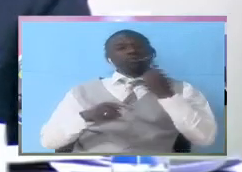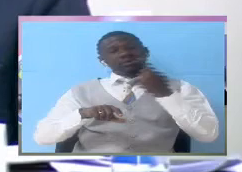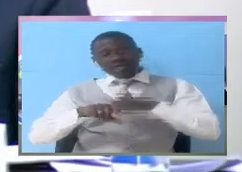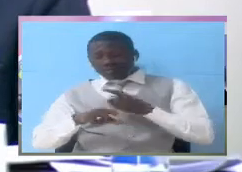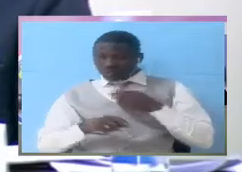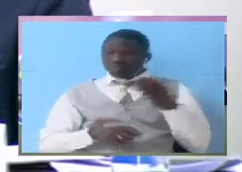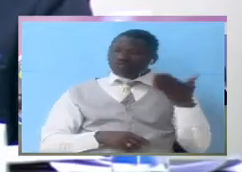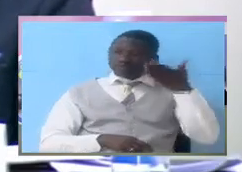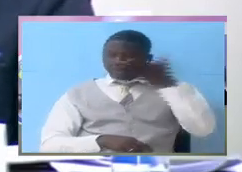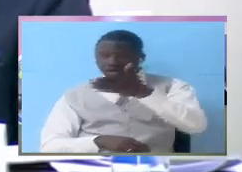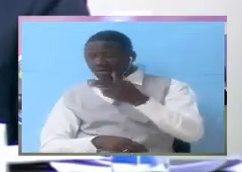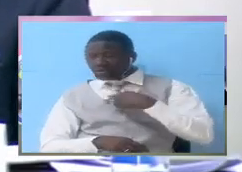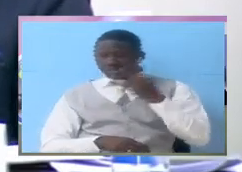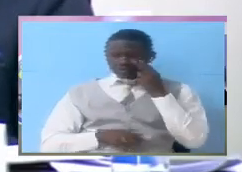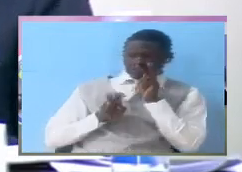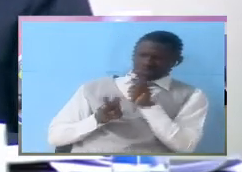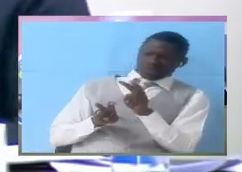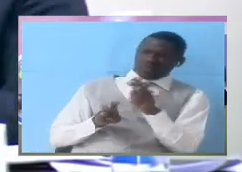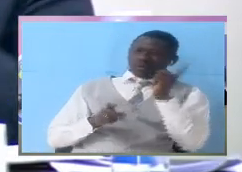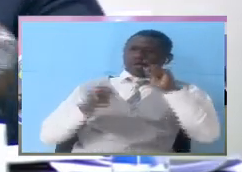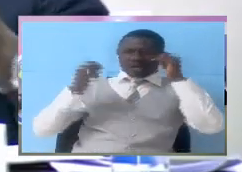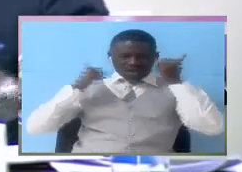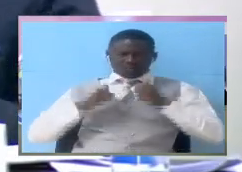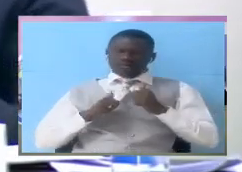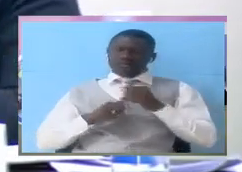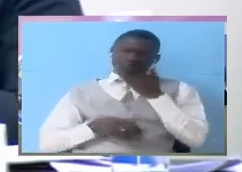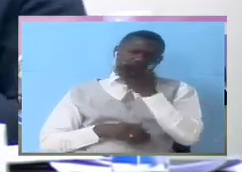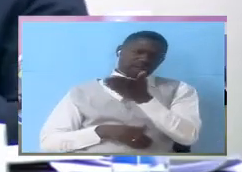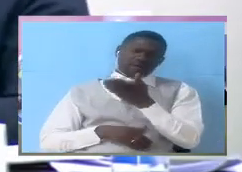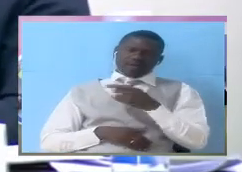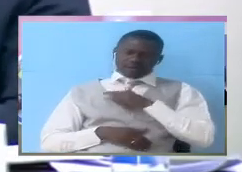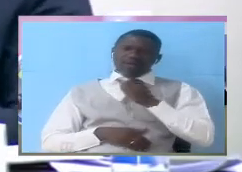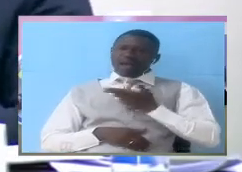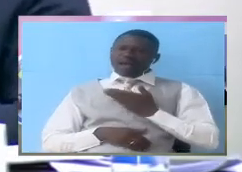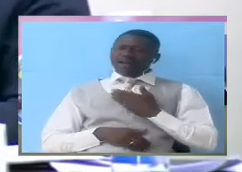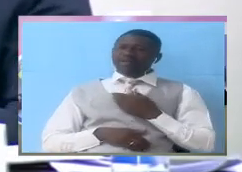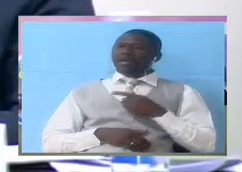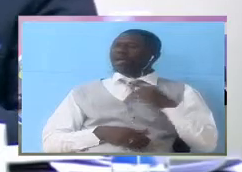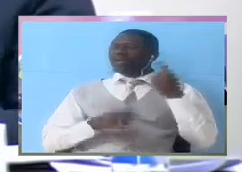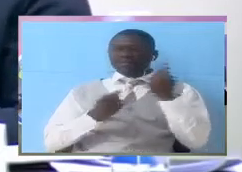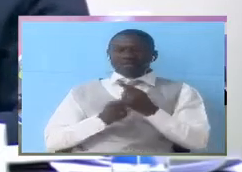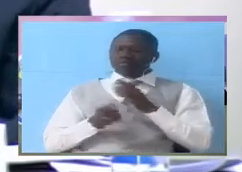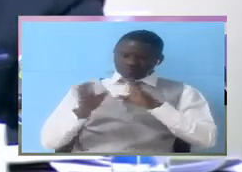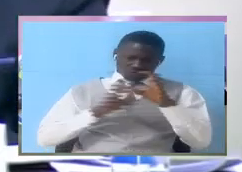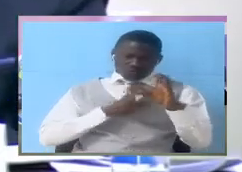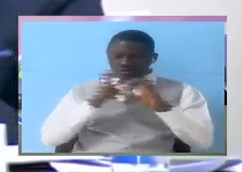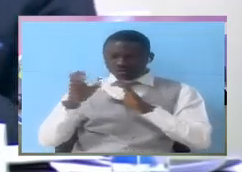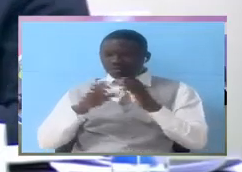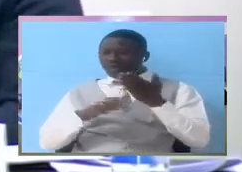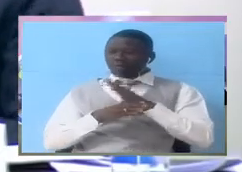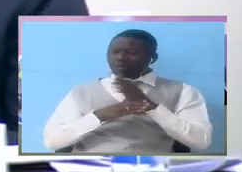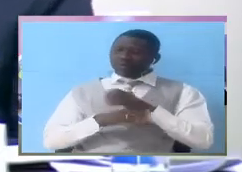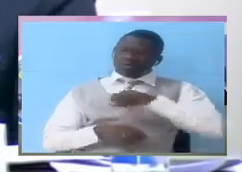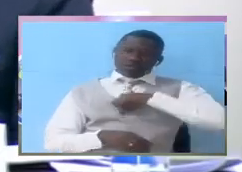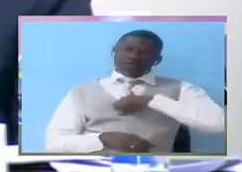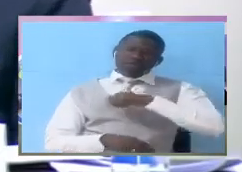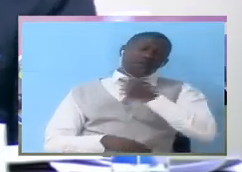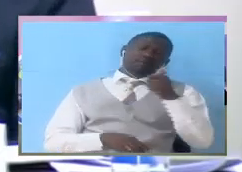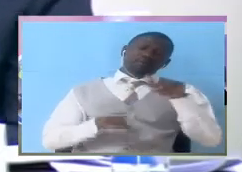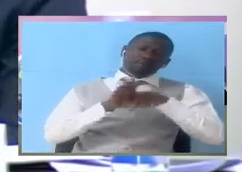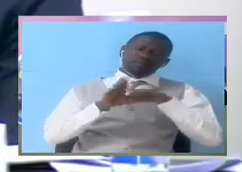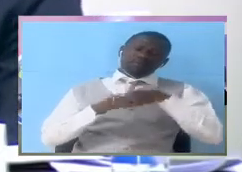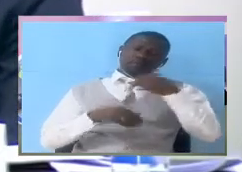see what is going on, and you would have constant flow of communication between yourself and members of the